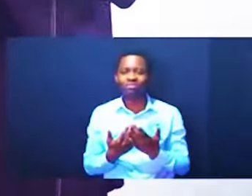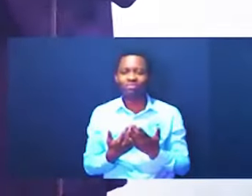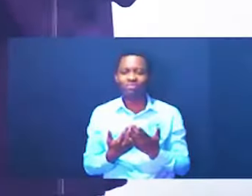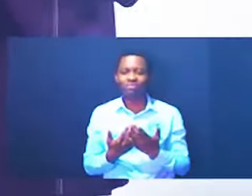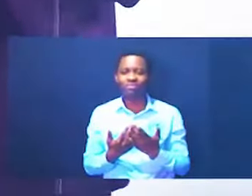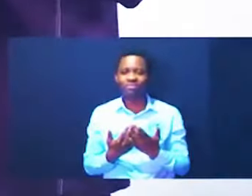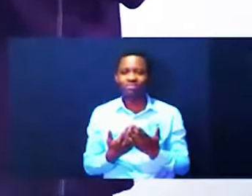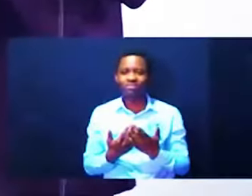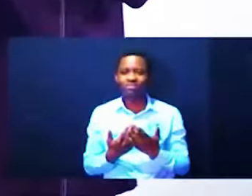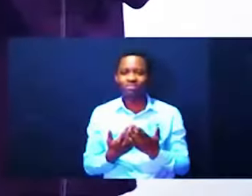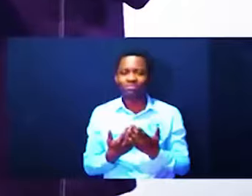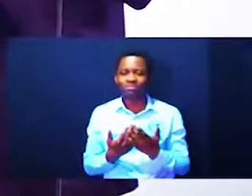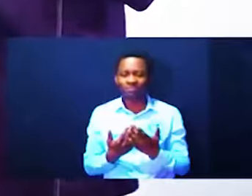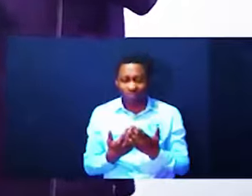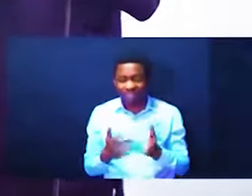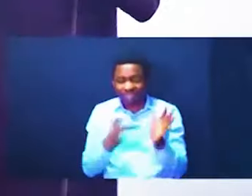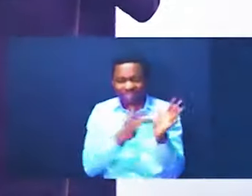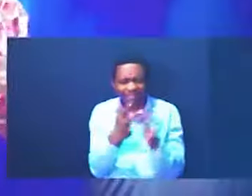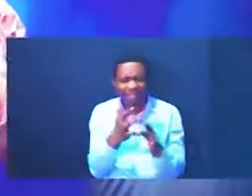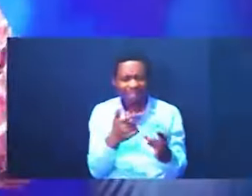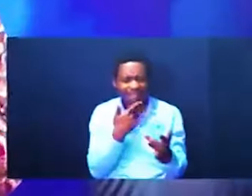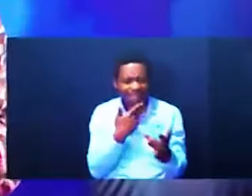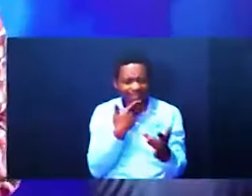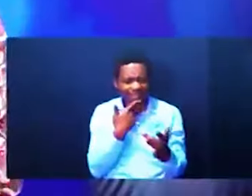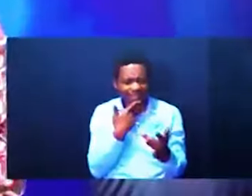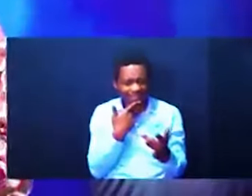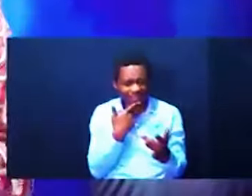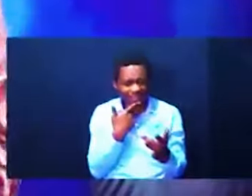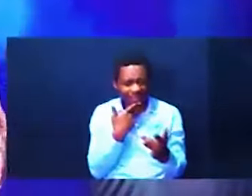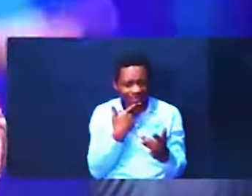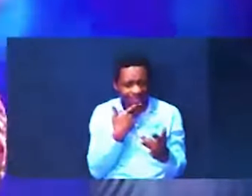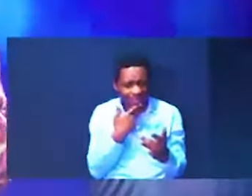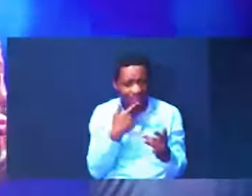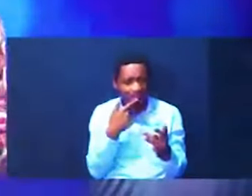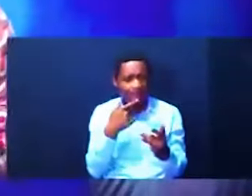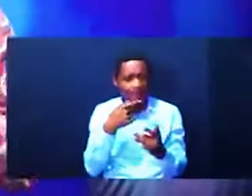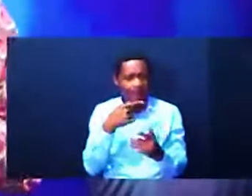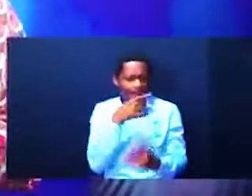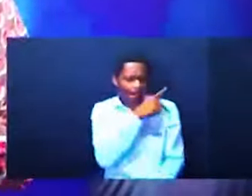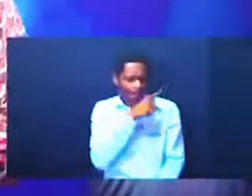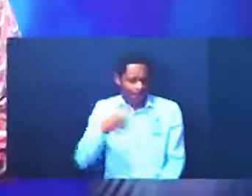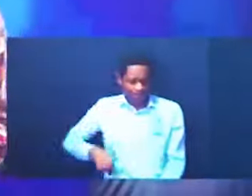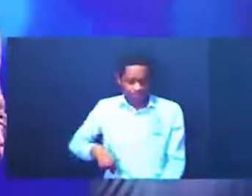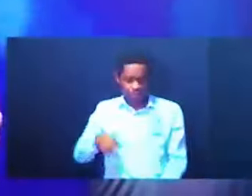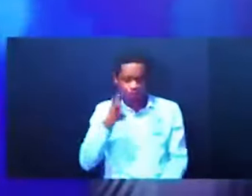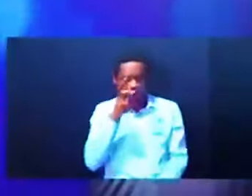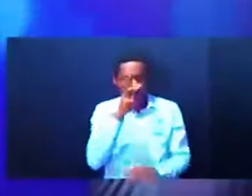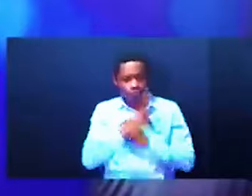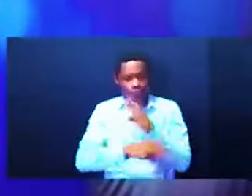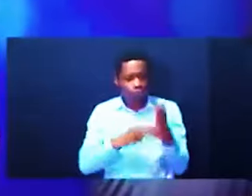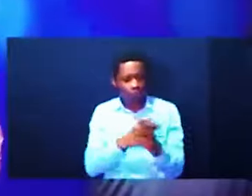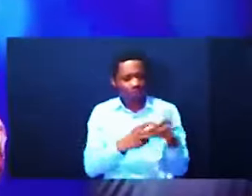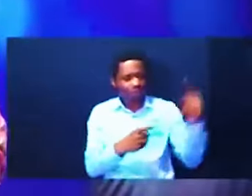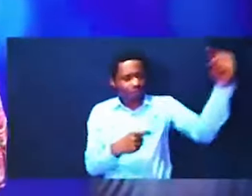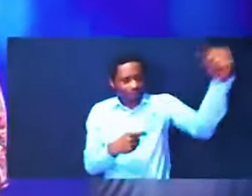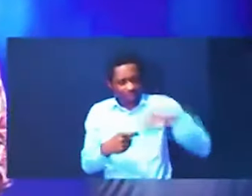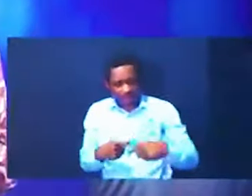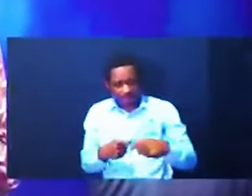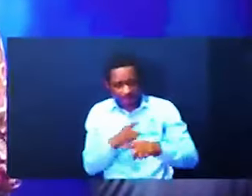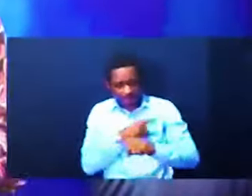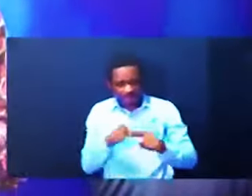the prince of this world comes. Yes, you see, but in me, he doesn't have anything. And so when he